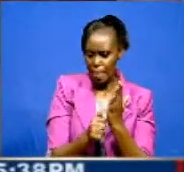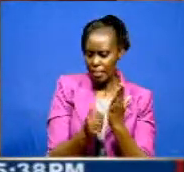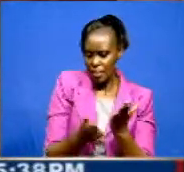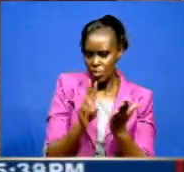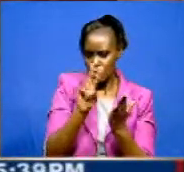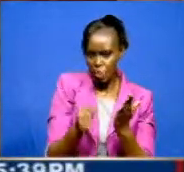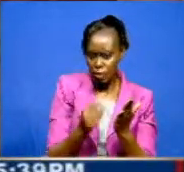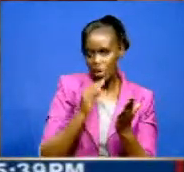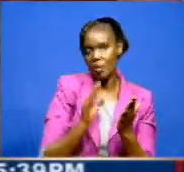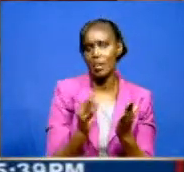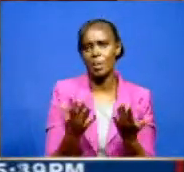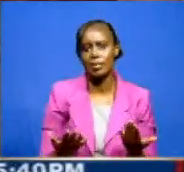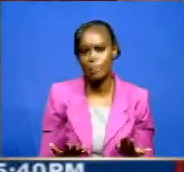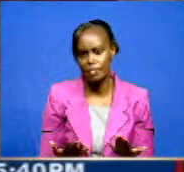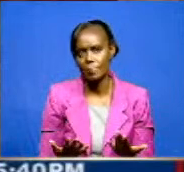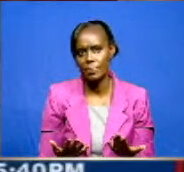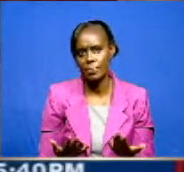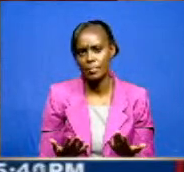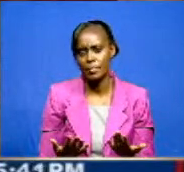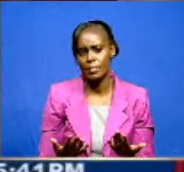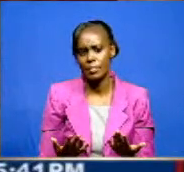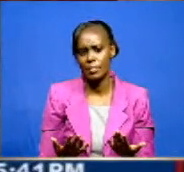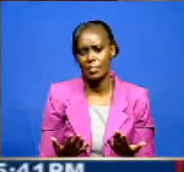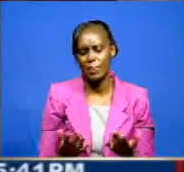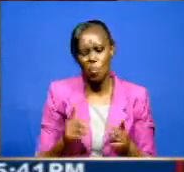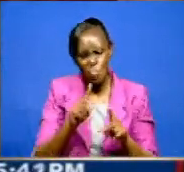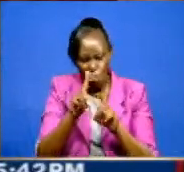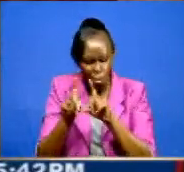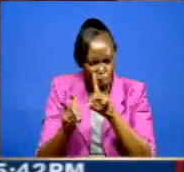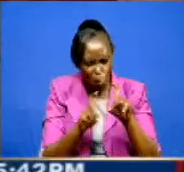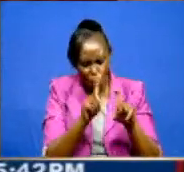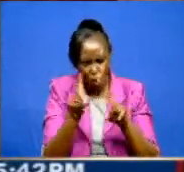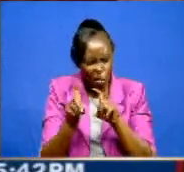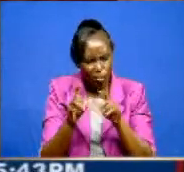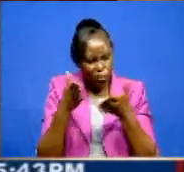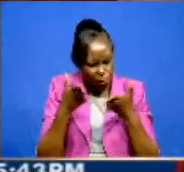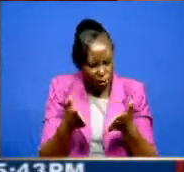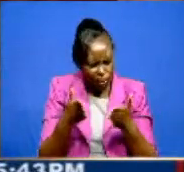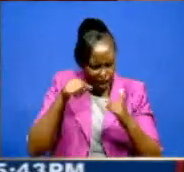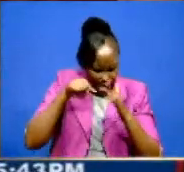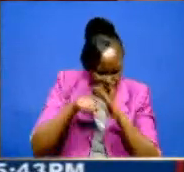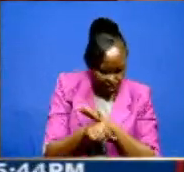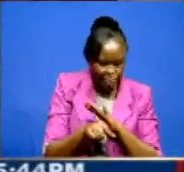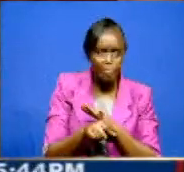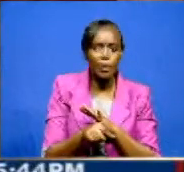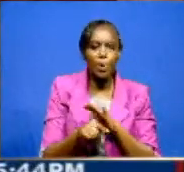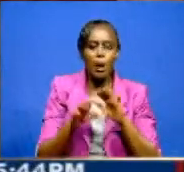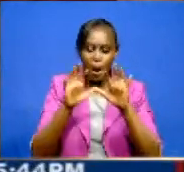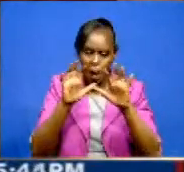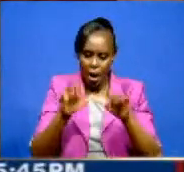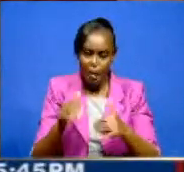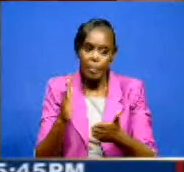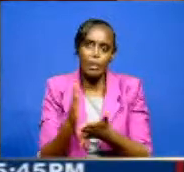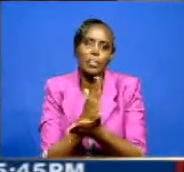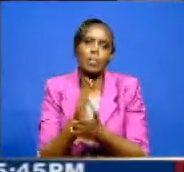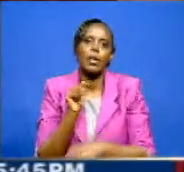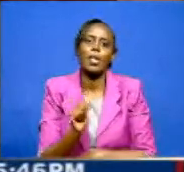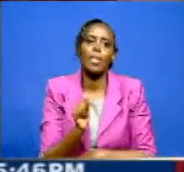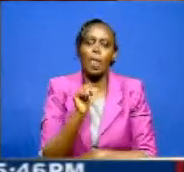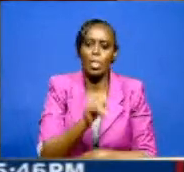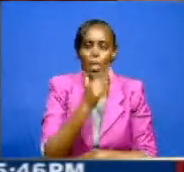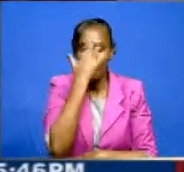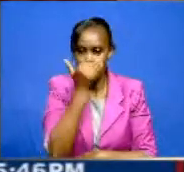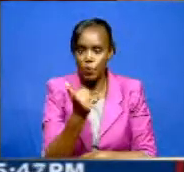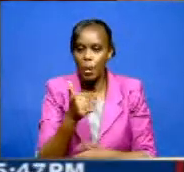2,300, So some radical questions must be asked and answered on this agricultural sector. And that is why